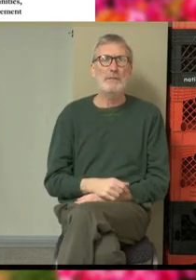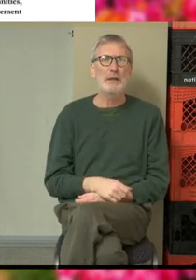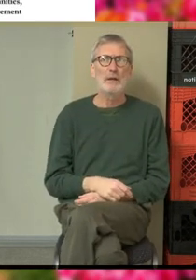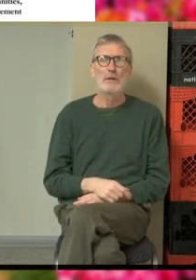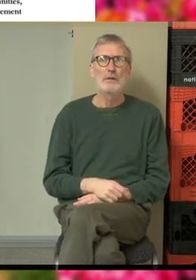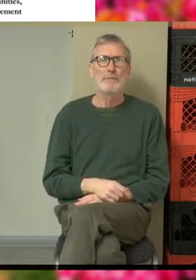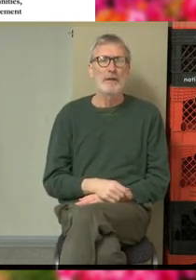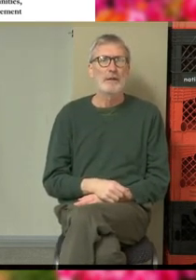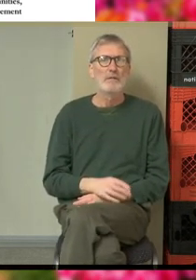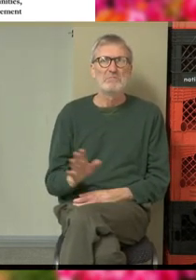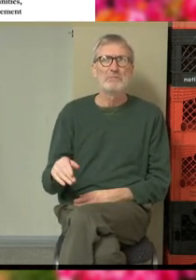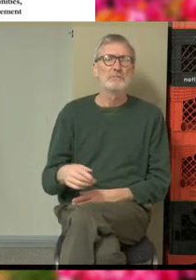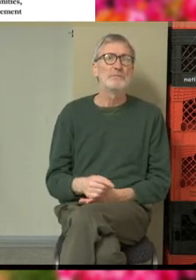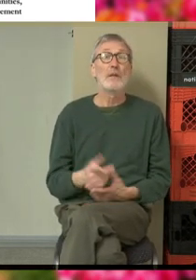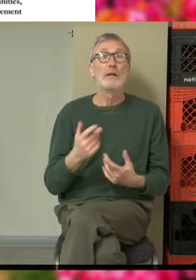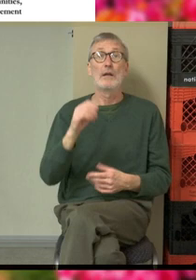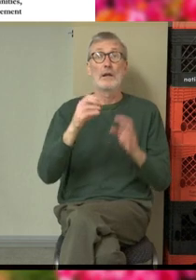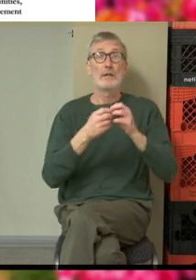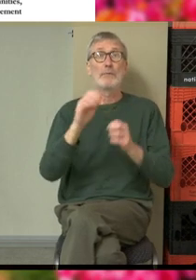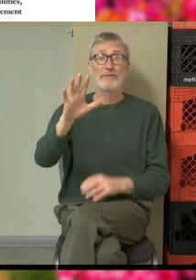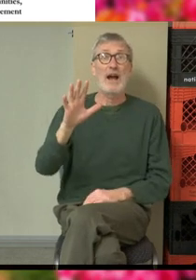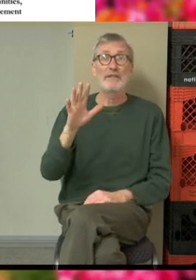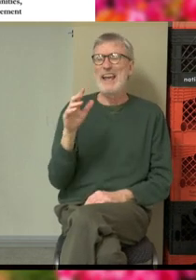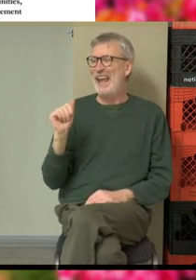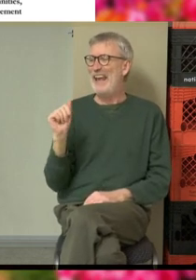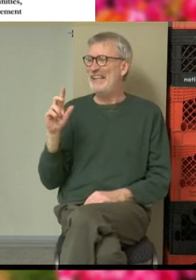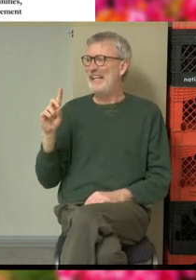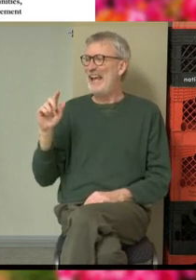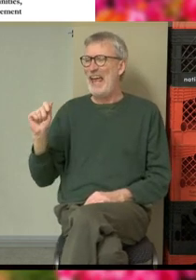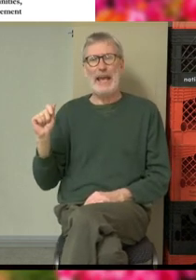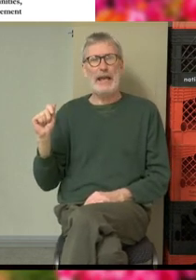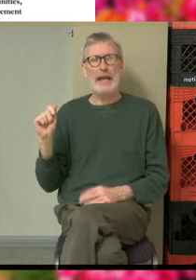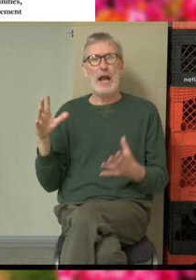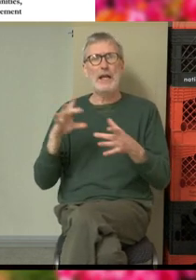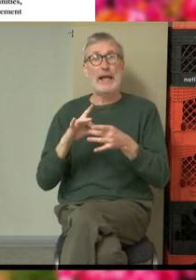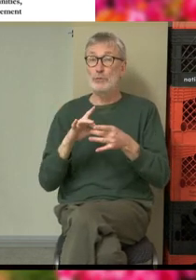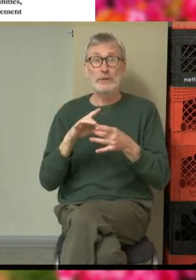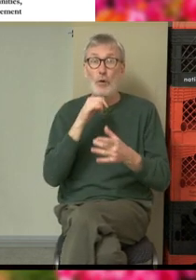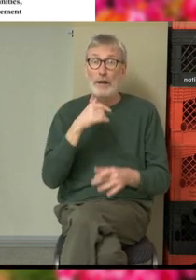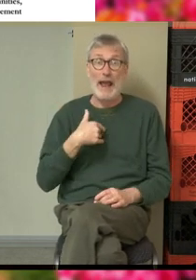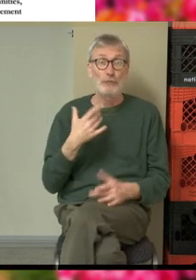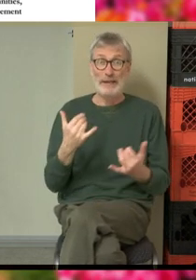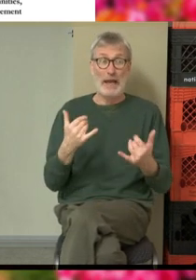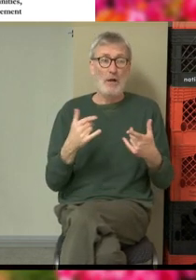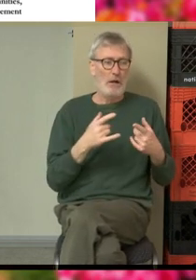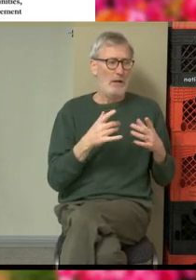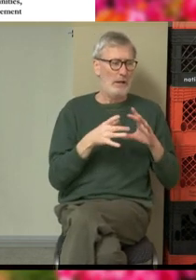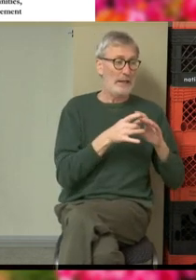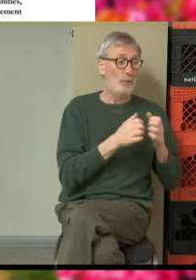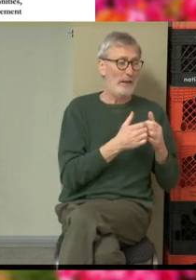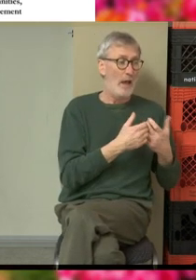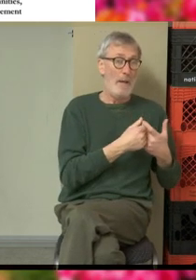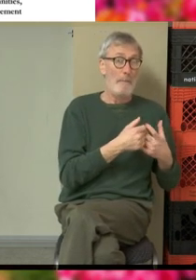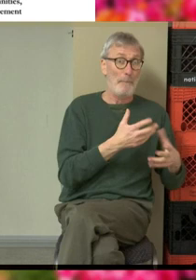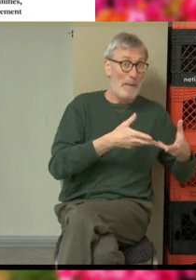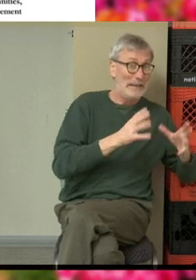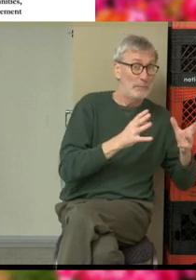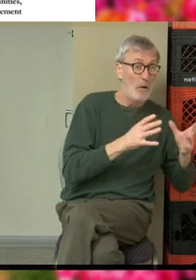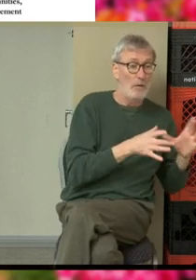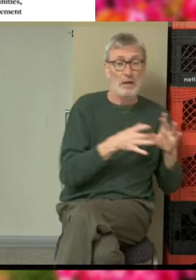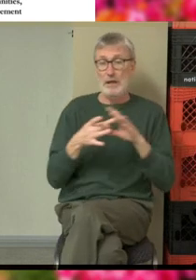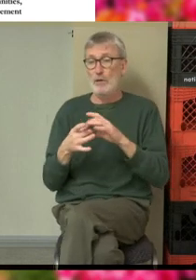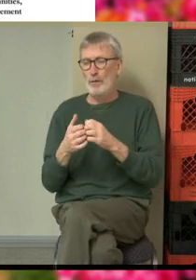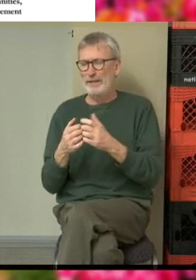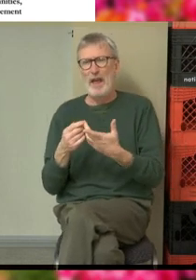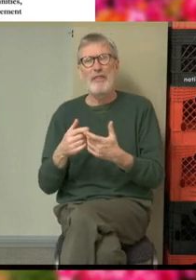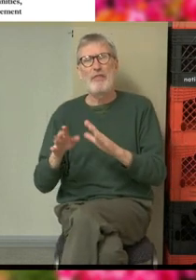Number five is looking at an ADA connection, which currently does not exist between the basketball courts and the sort